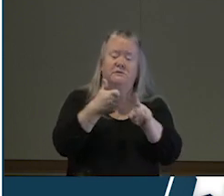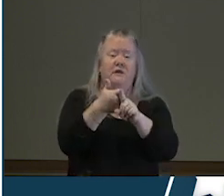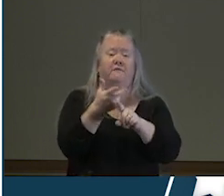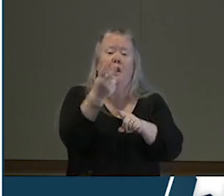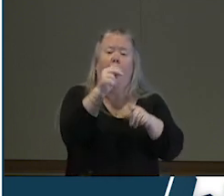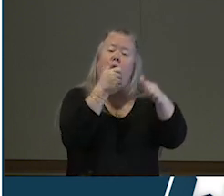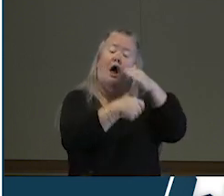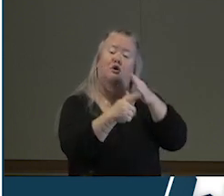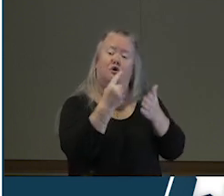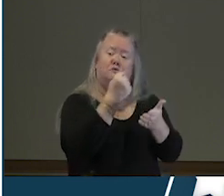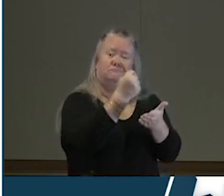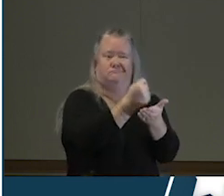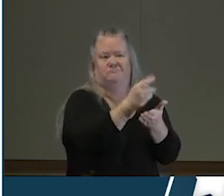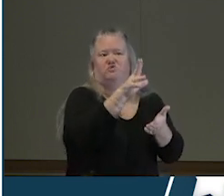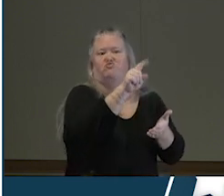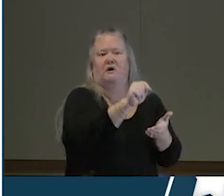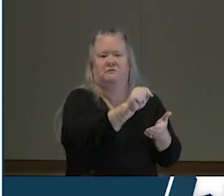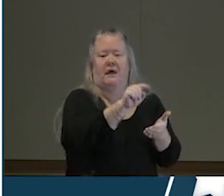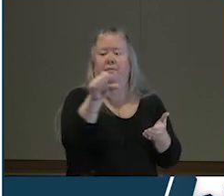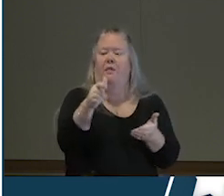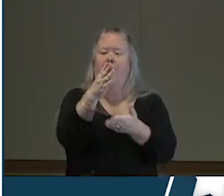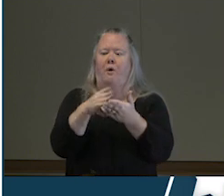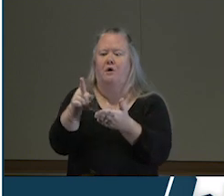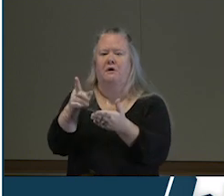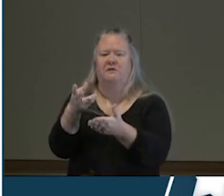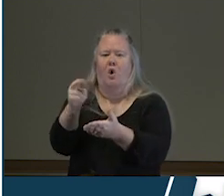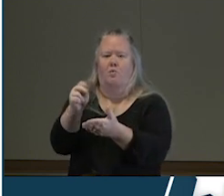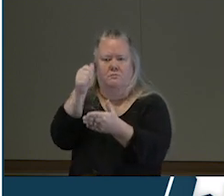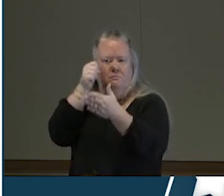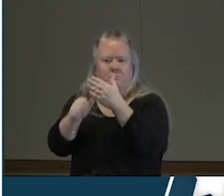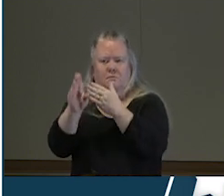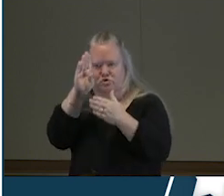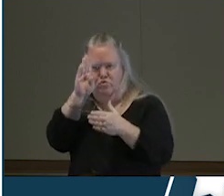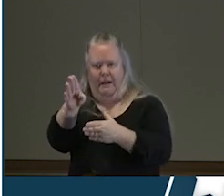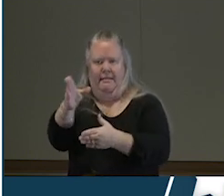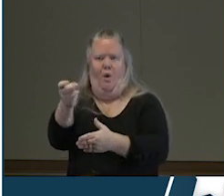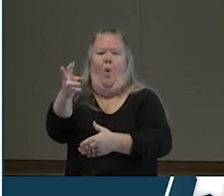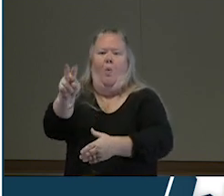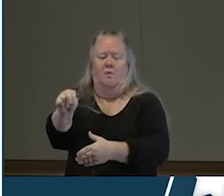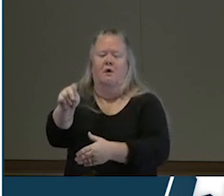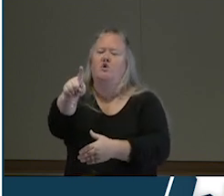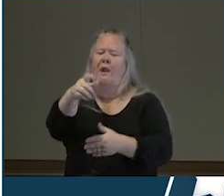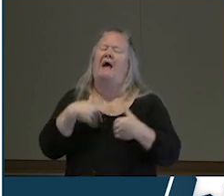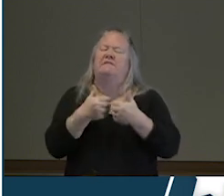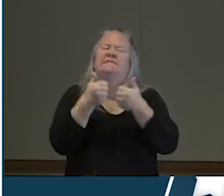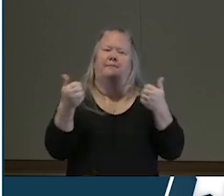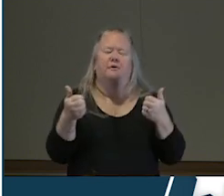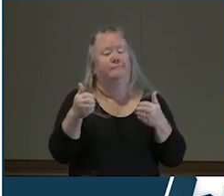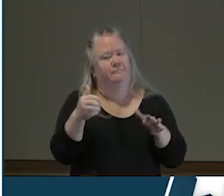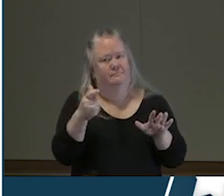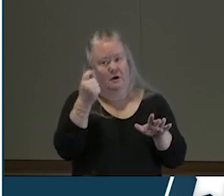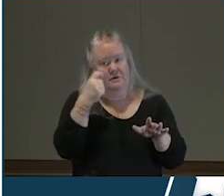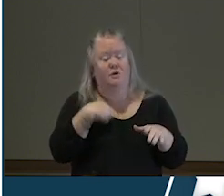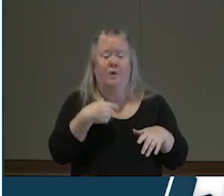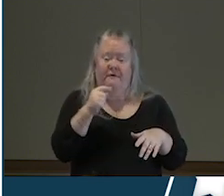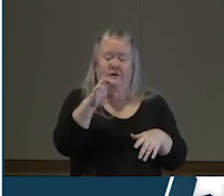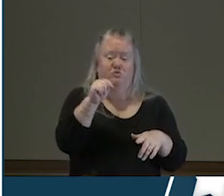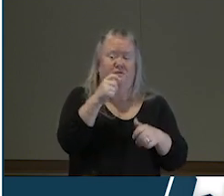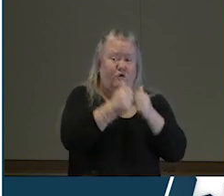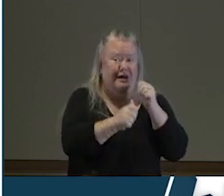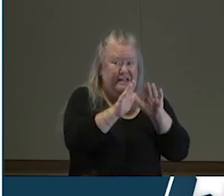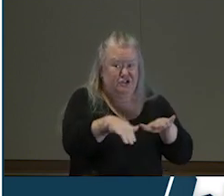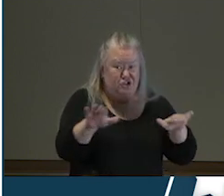under trust, and the other portion is owned by them directly. But that's where you would have separate, like you're going to have potentially a trust for each